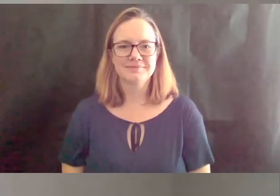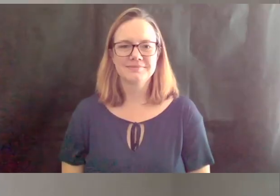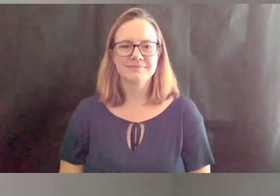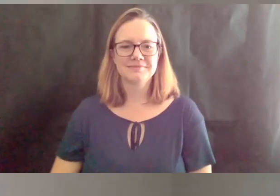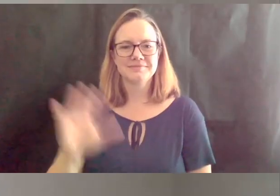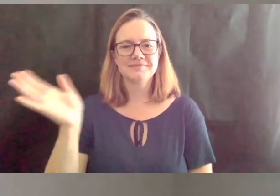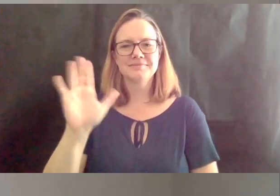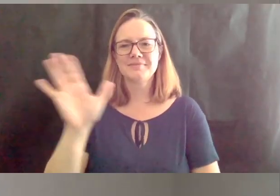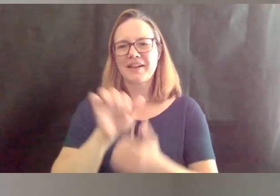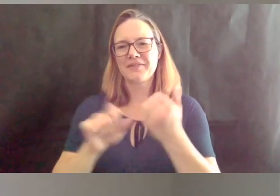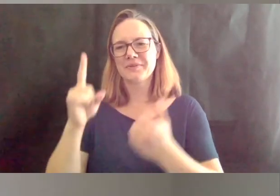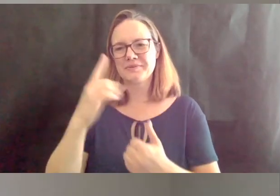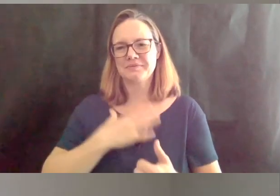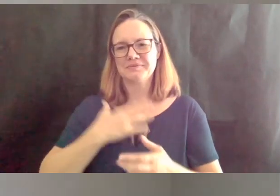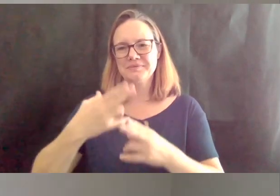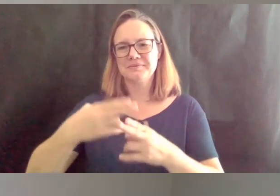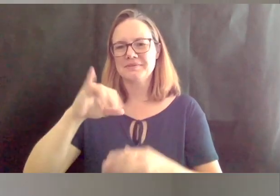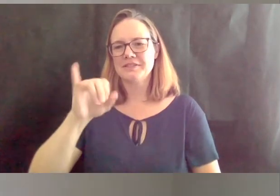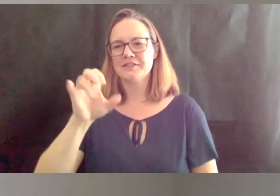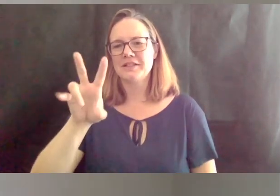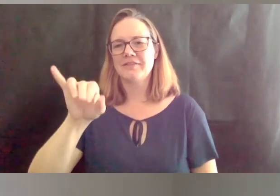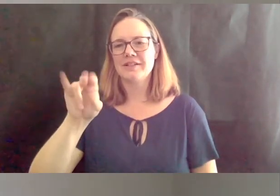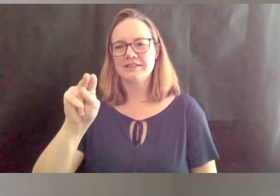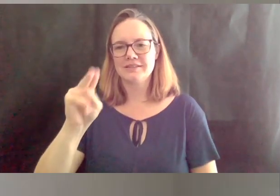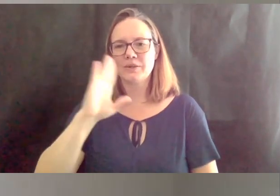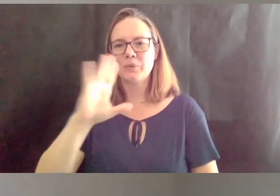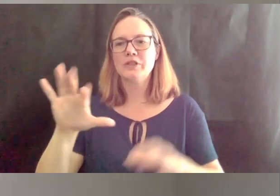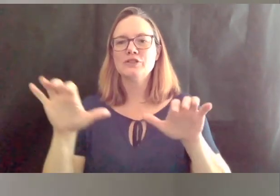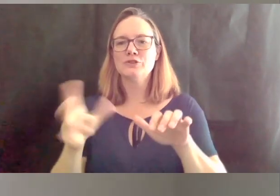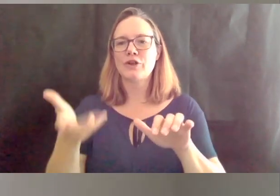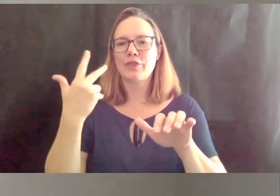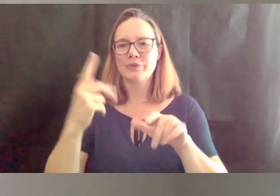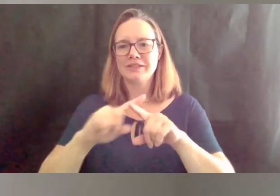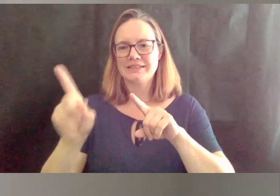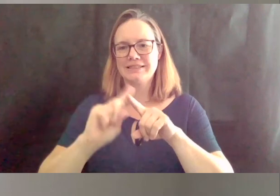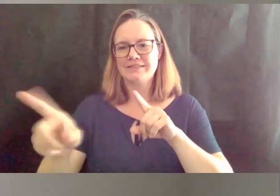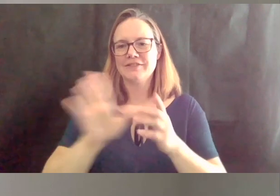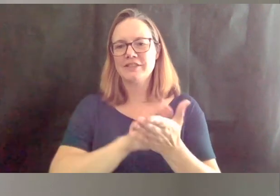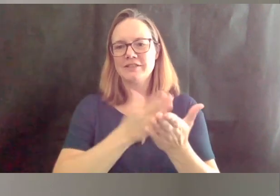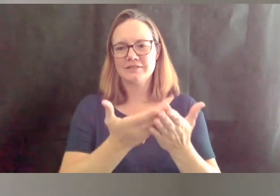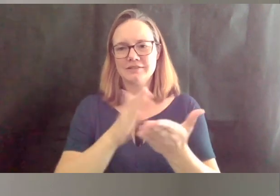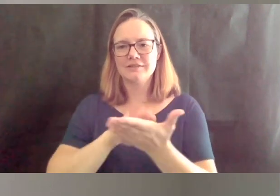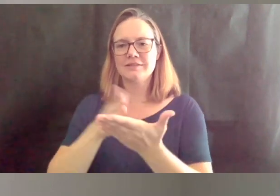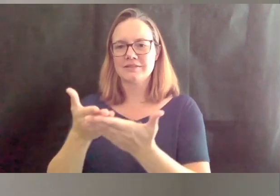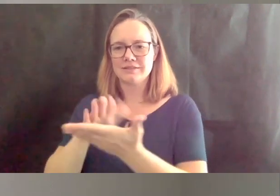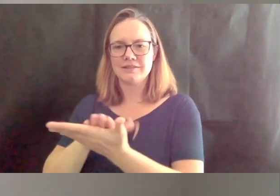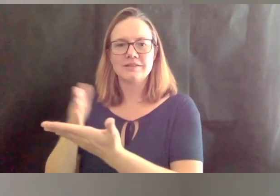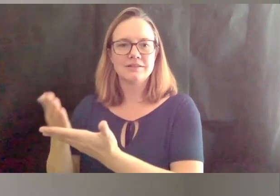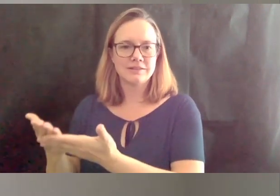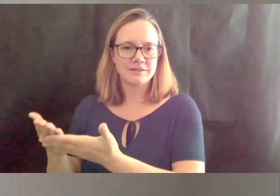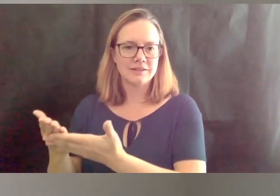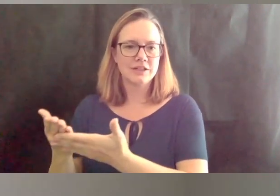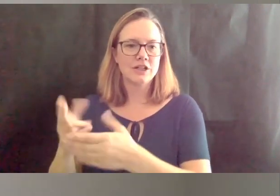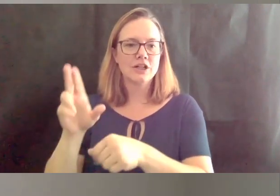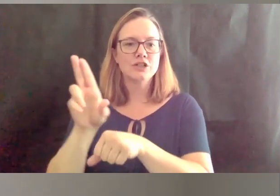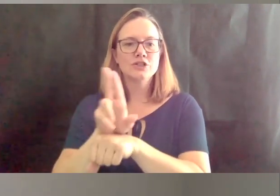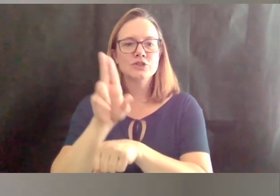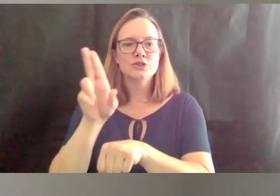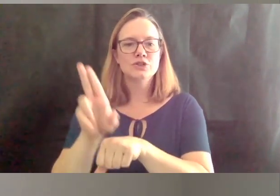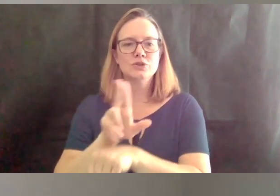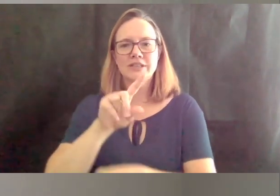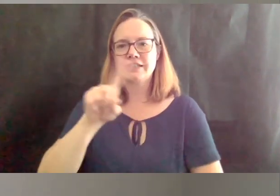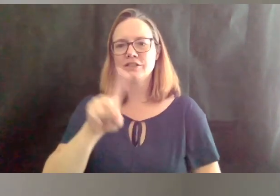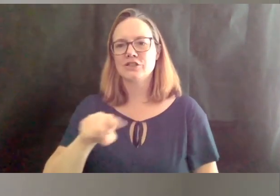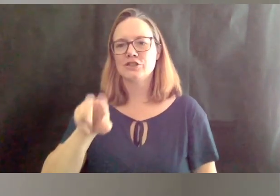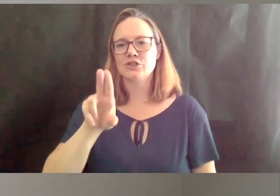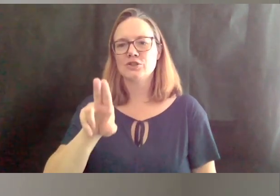Hey everyone, my name is Jevin, and today we're going to be doing 3 different recipes, all utilizing zucchini as the main ingredient. So the